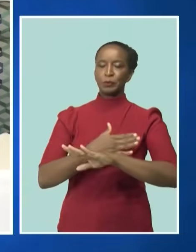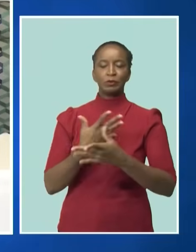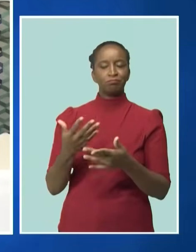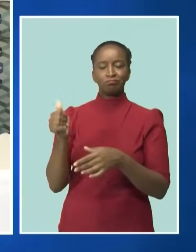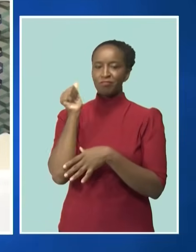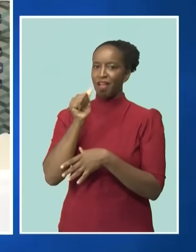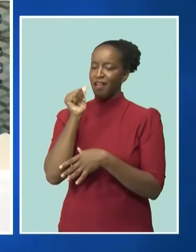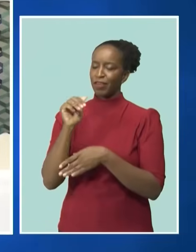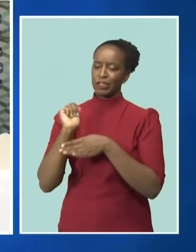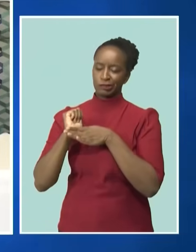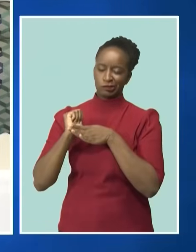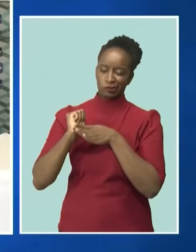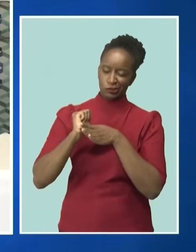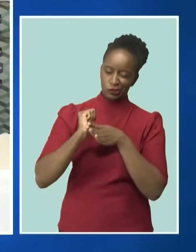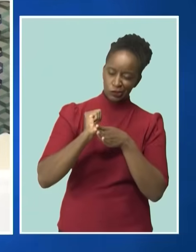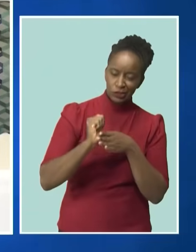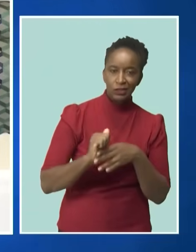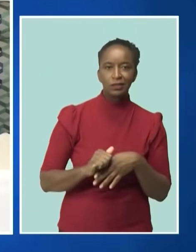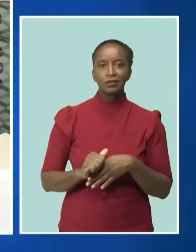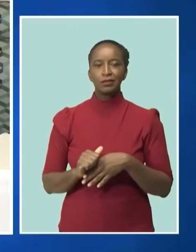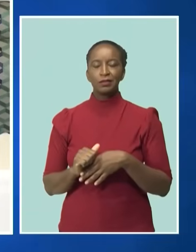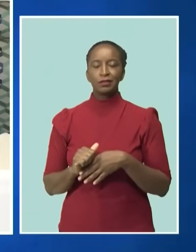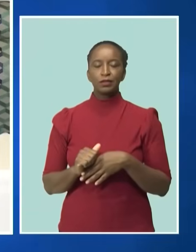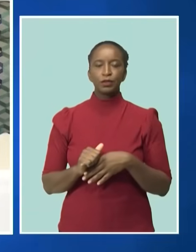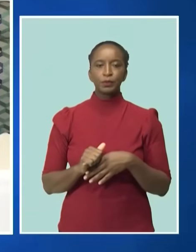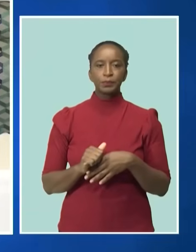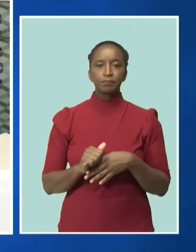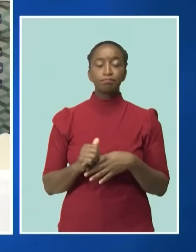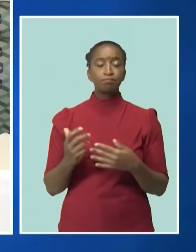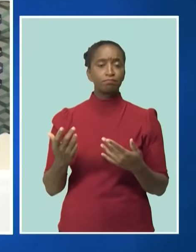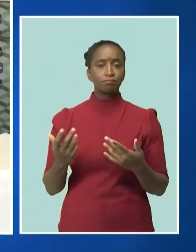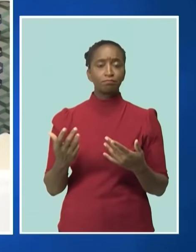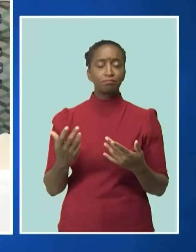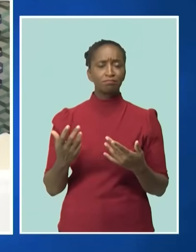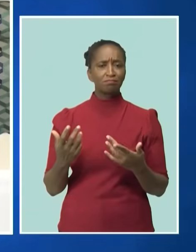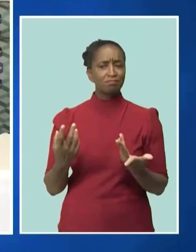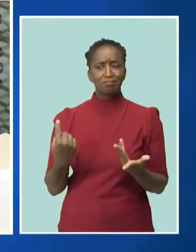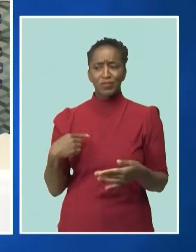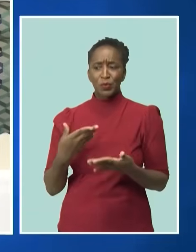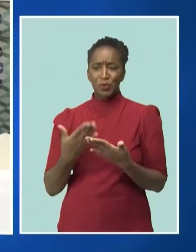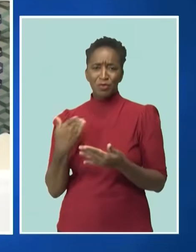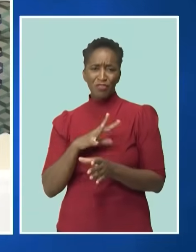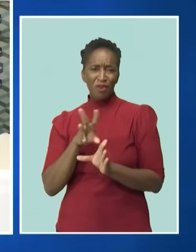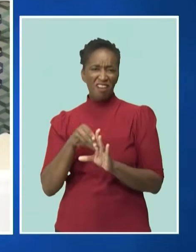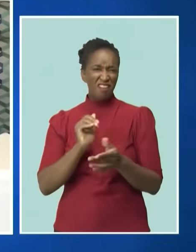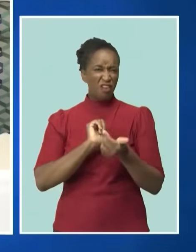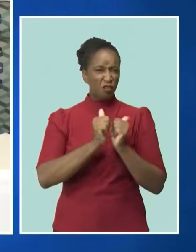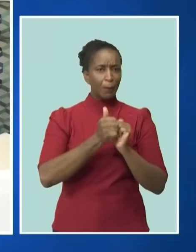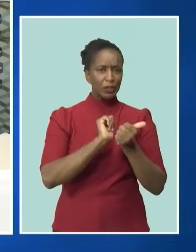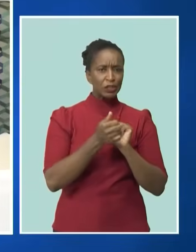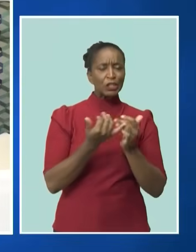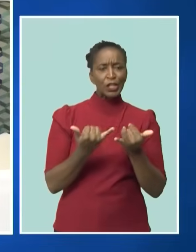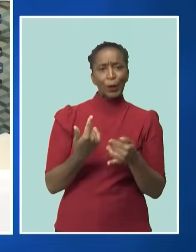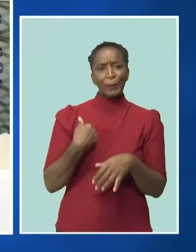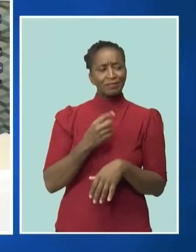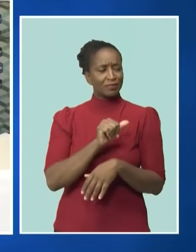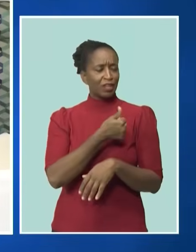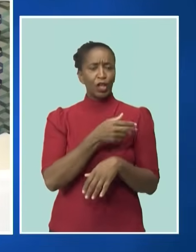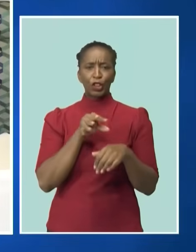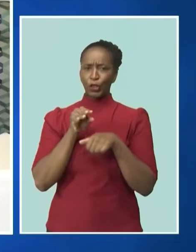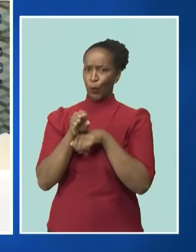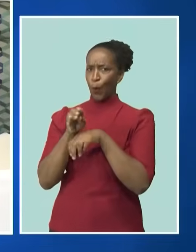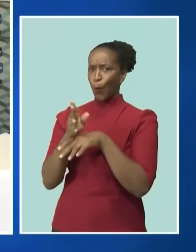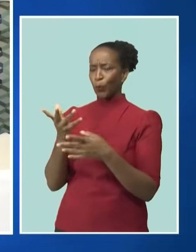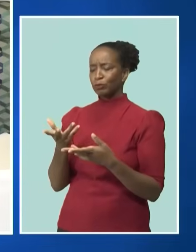we're just trying to be as hard as possible because we have been in it. So we try to give them